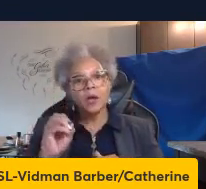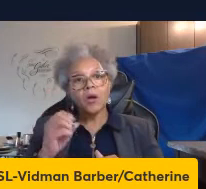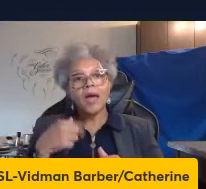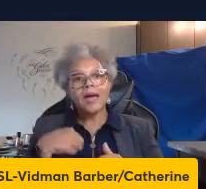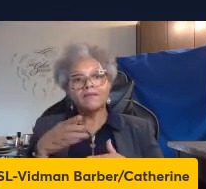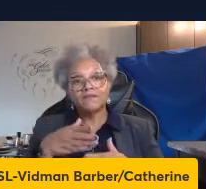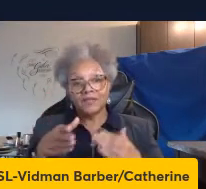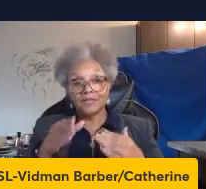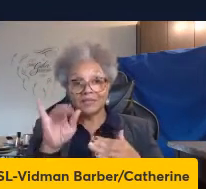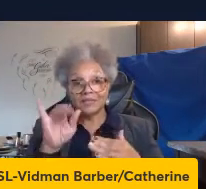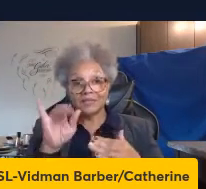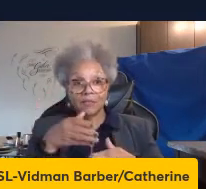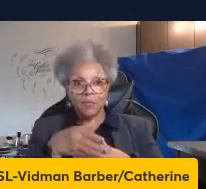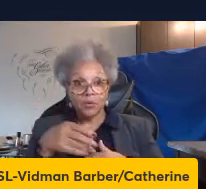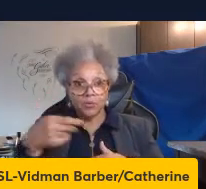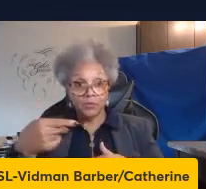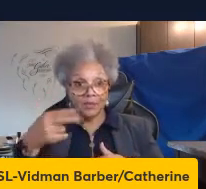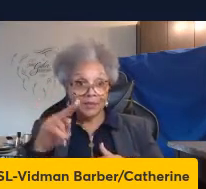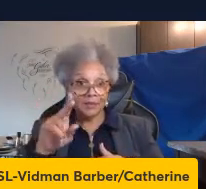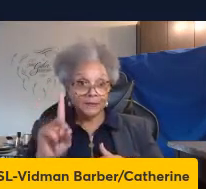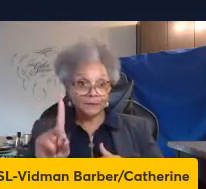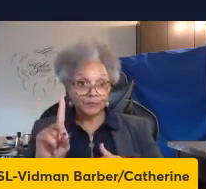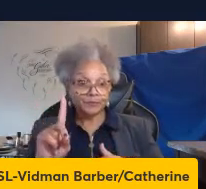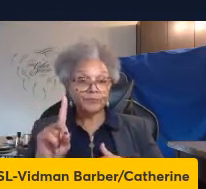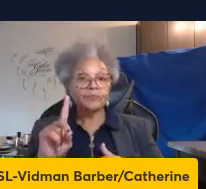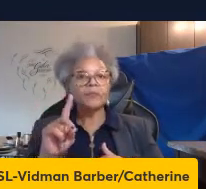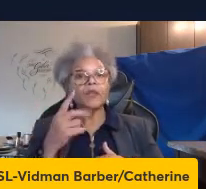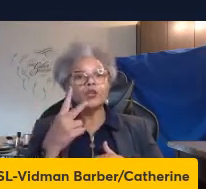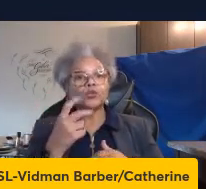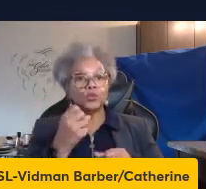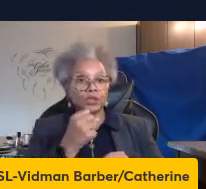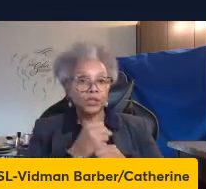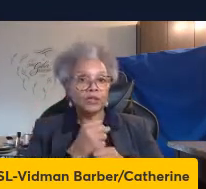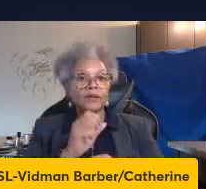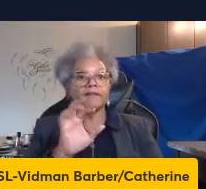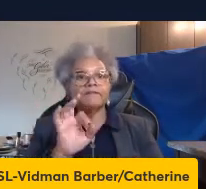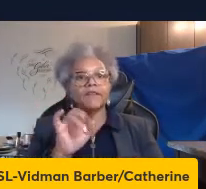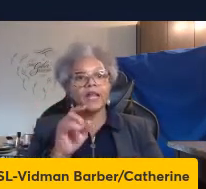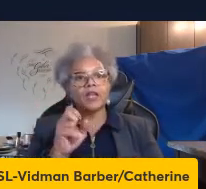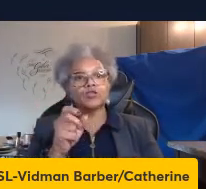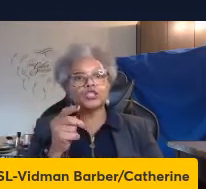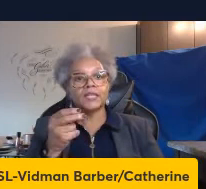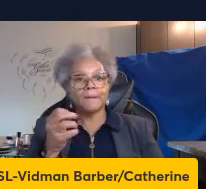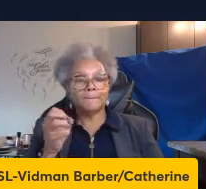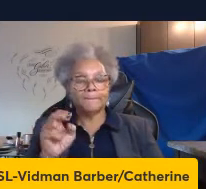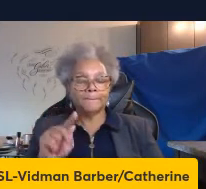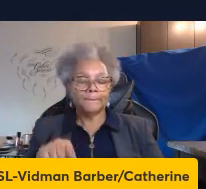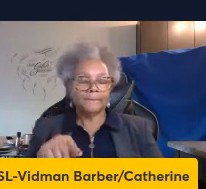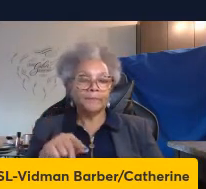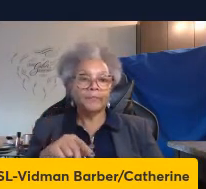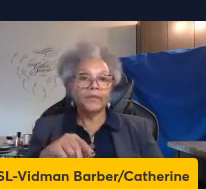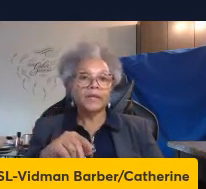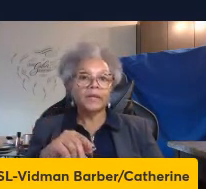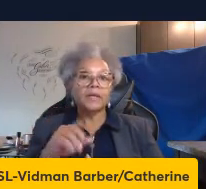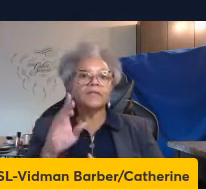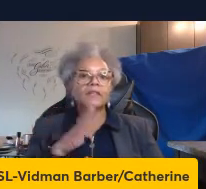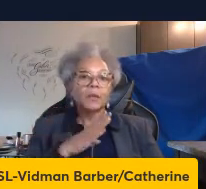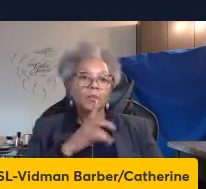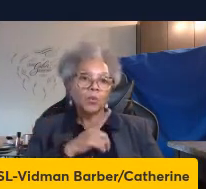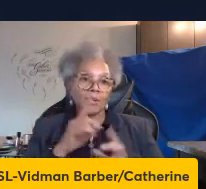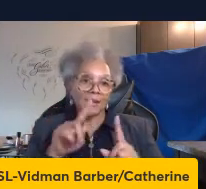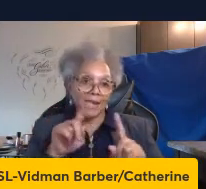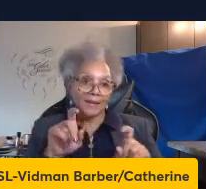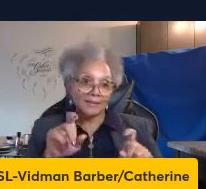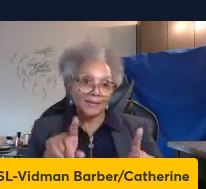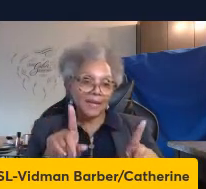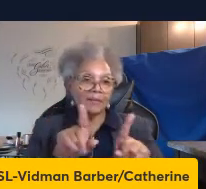that postdoctoral fellowship. It's a 2-year fellowship, and there's a board exam as